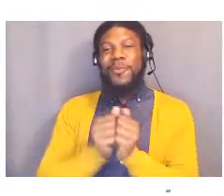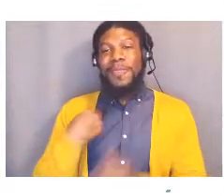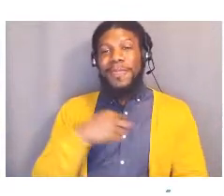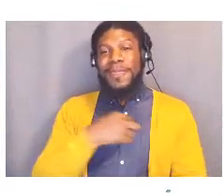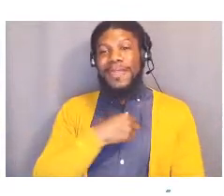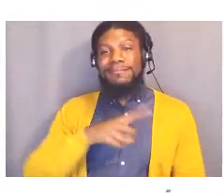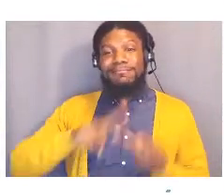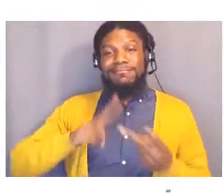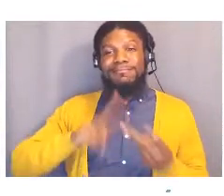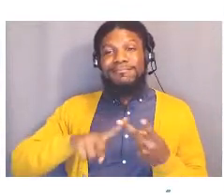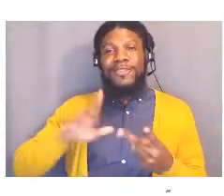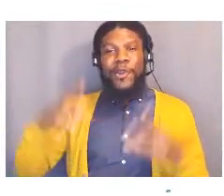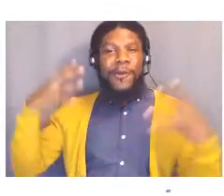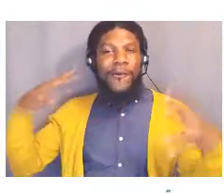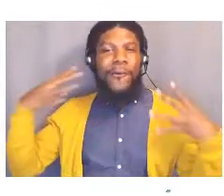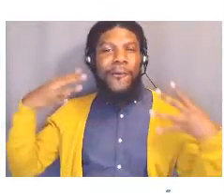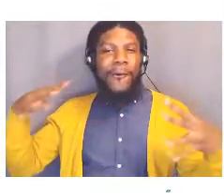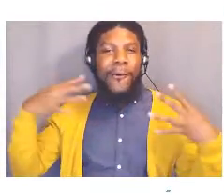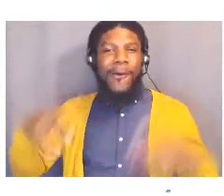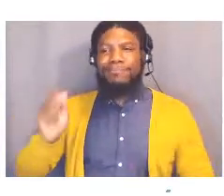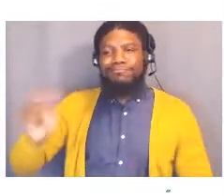Get out your noisemakers.